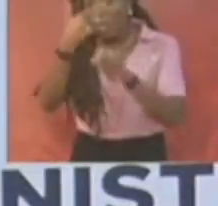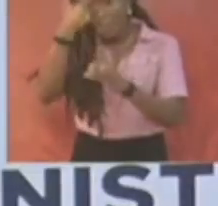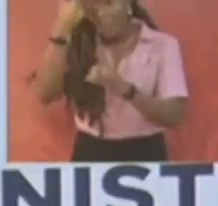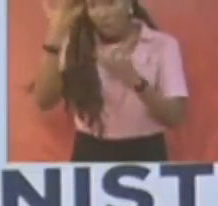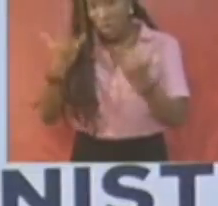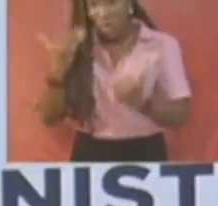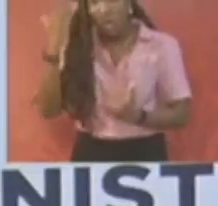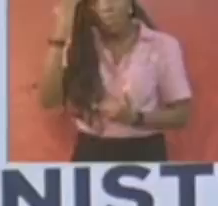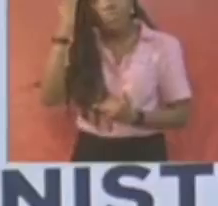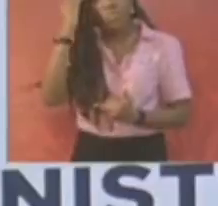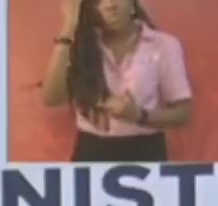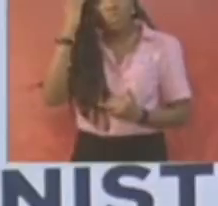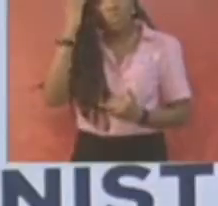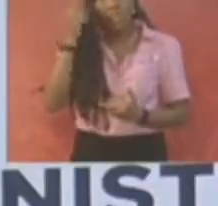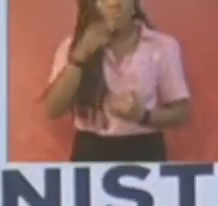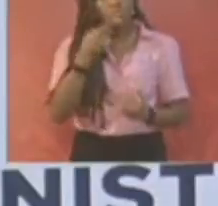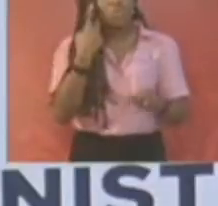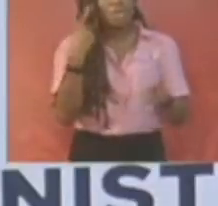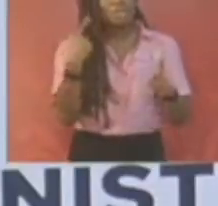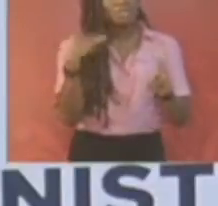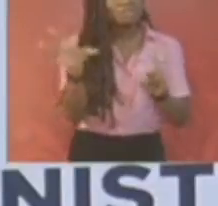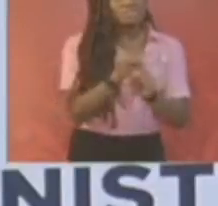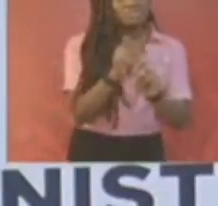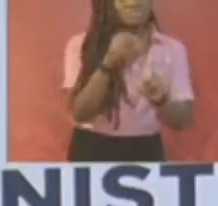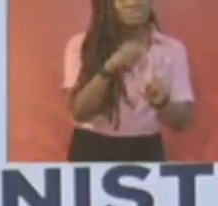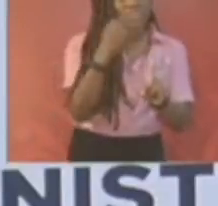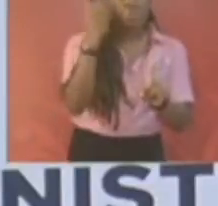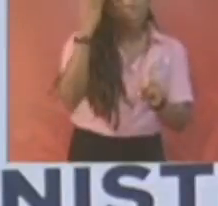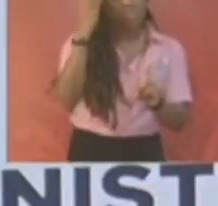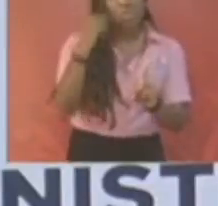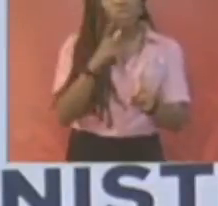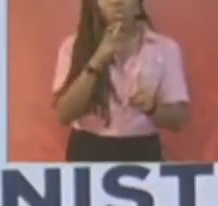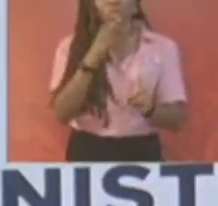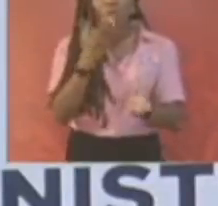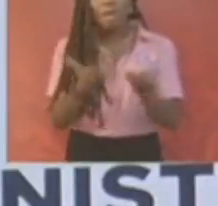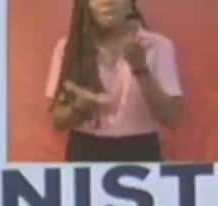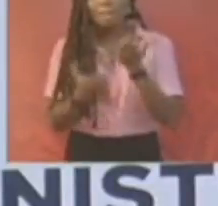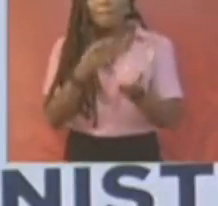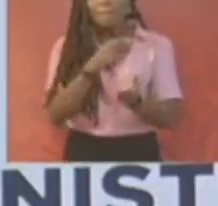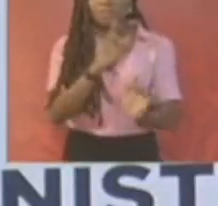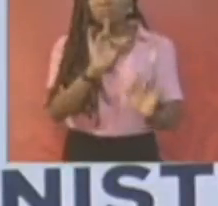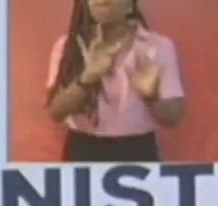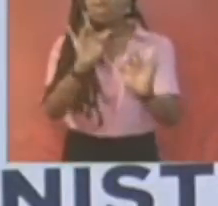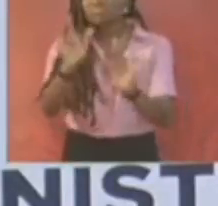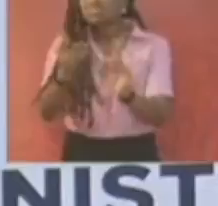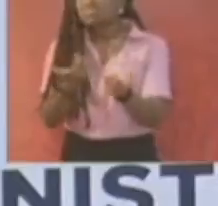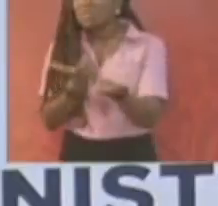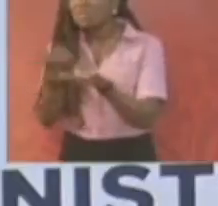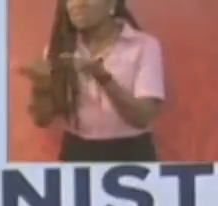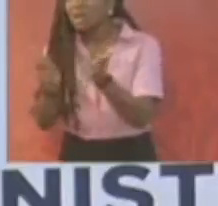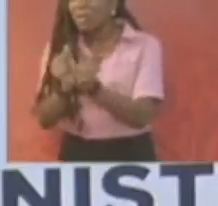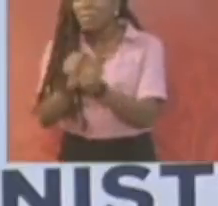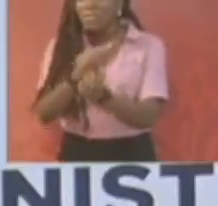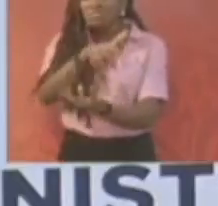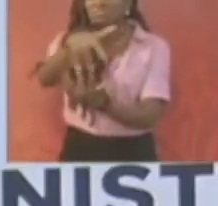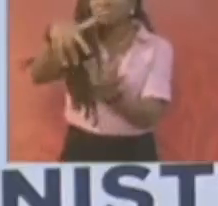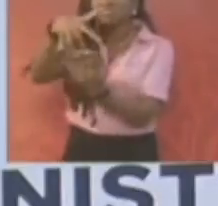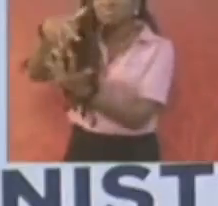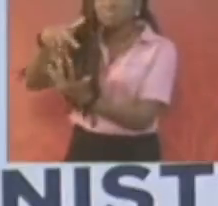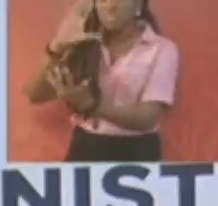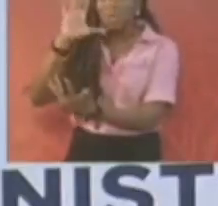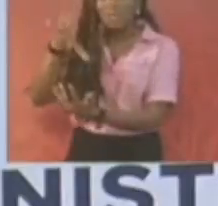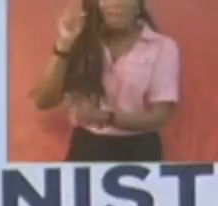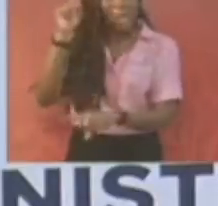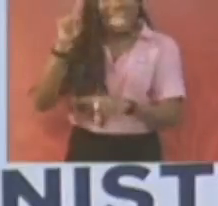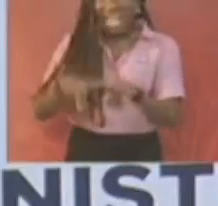in contact with whom at what point in time. So while it may not be necessary to broadly test across